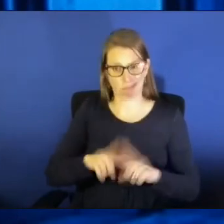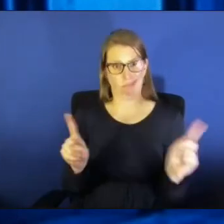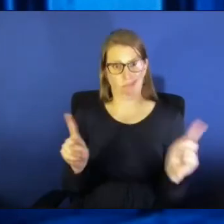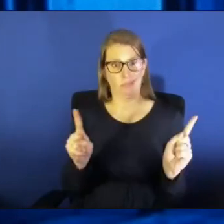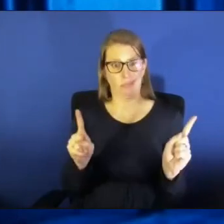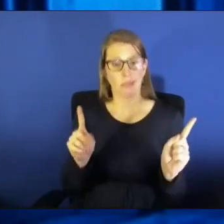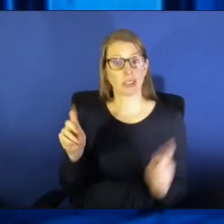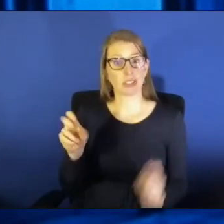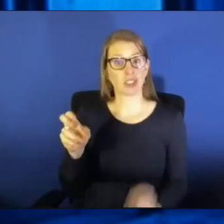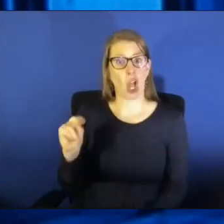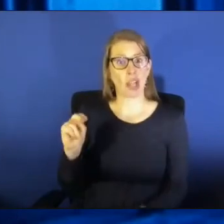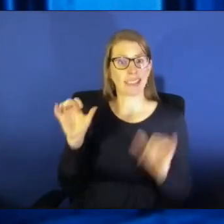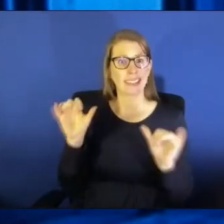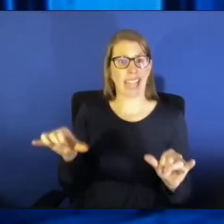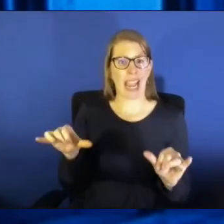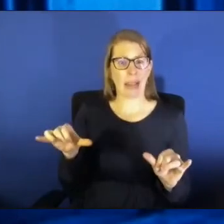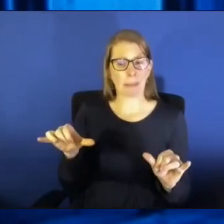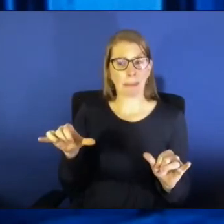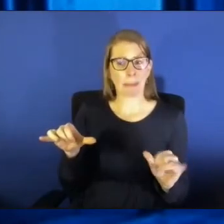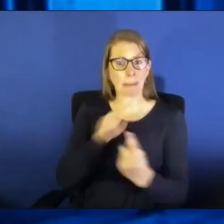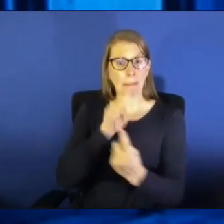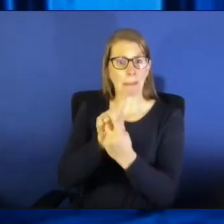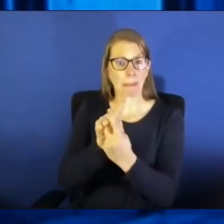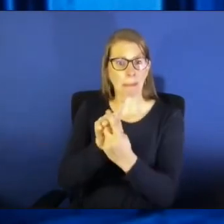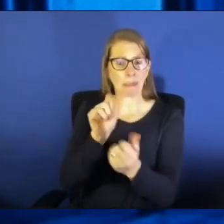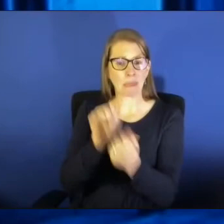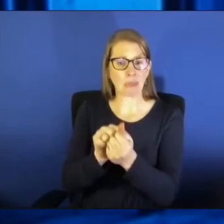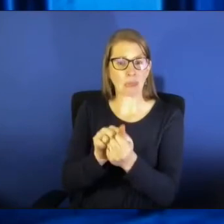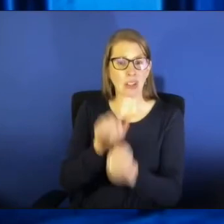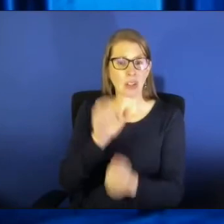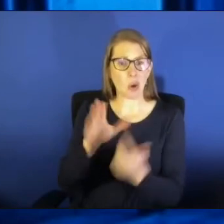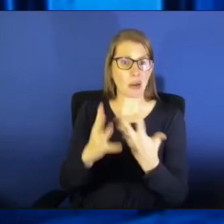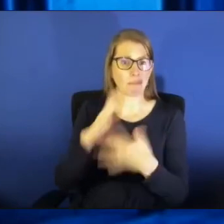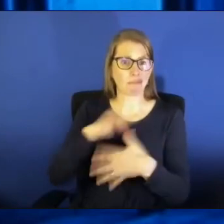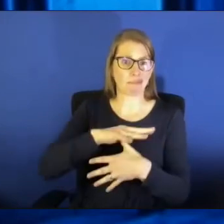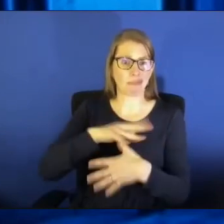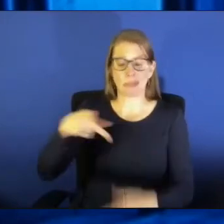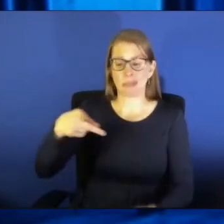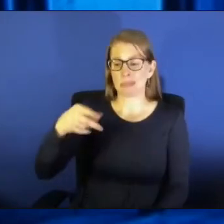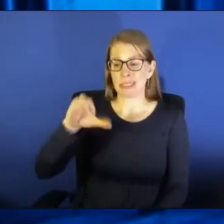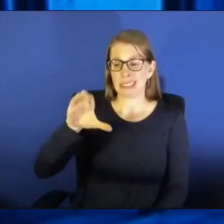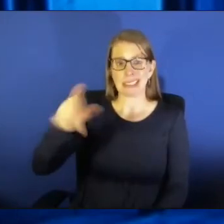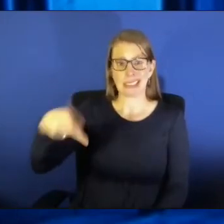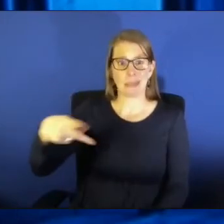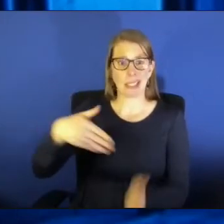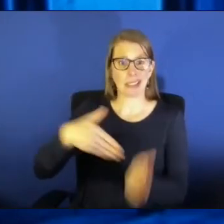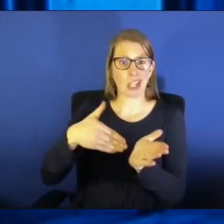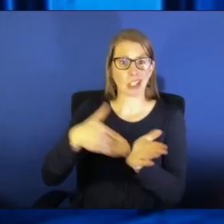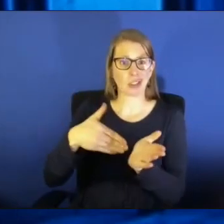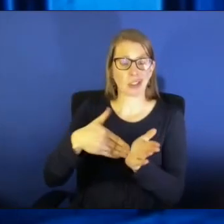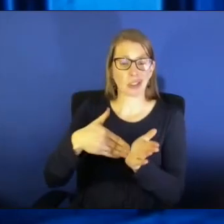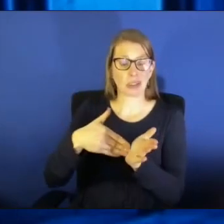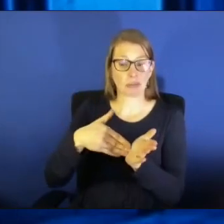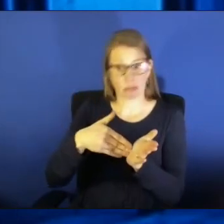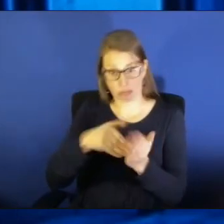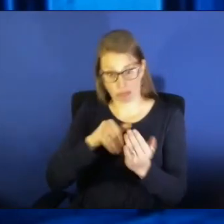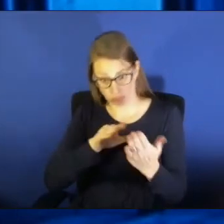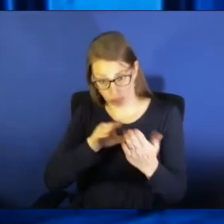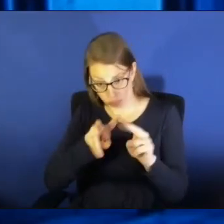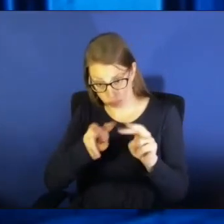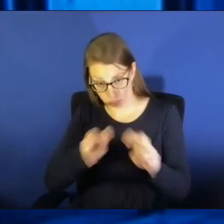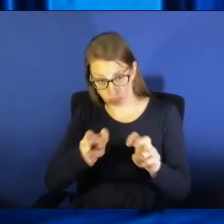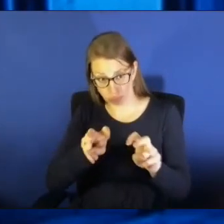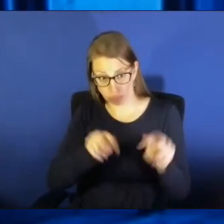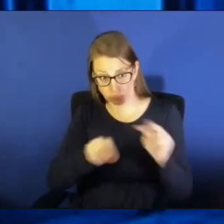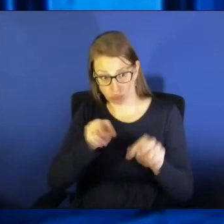get to your primary care doc, primary care practitioner, and have it addressed. Because there's no